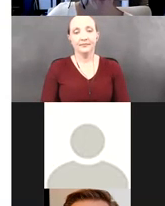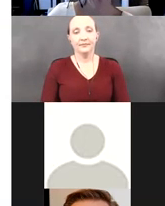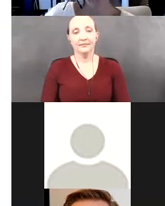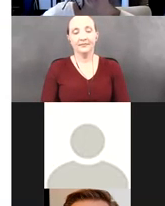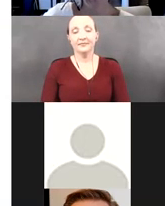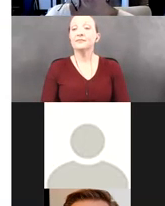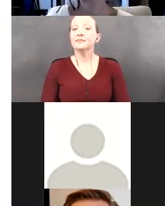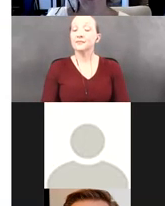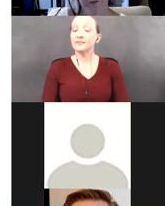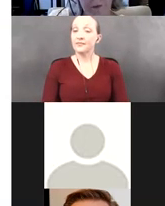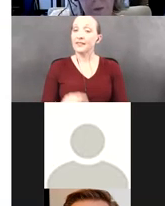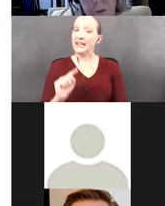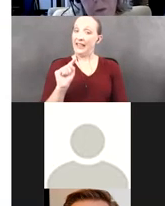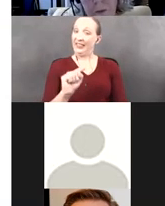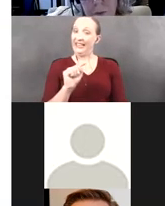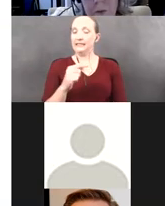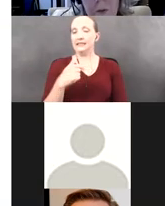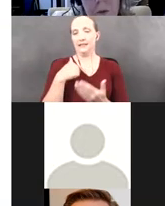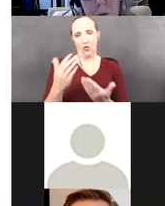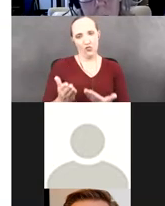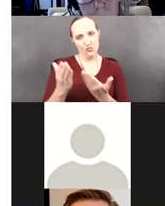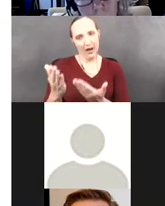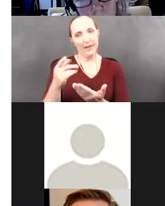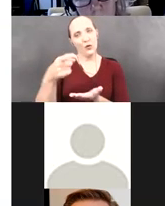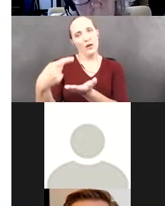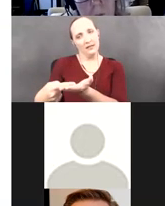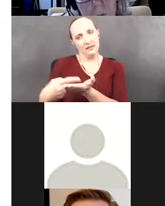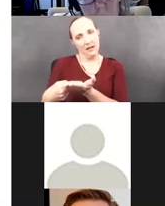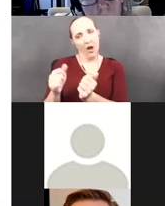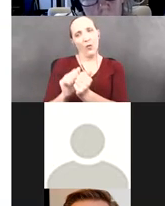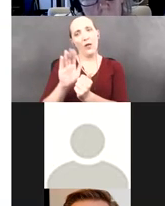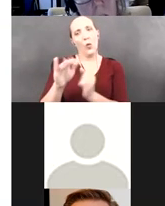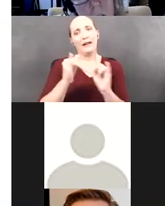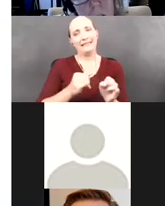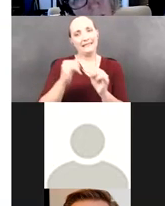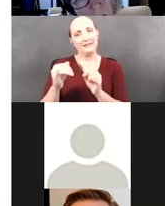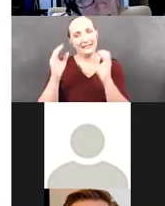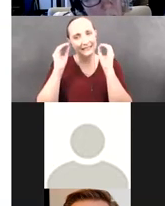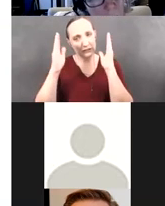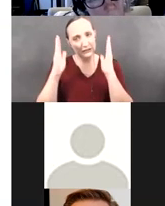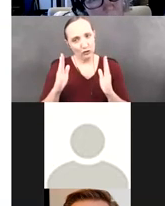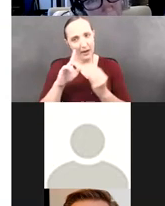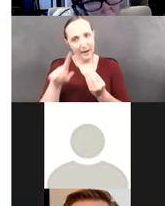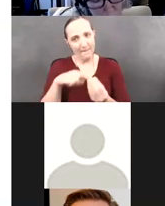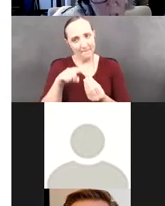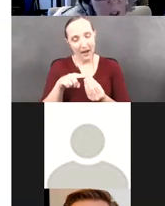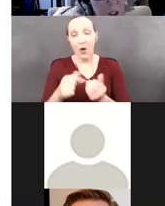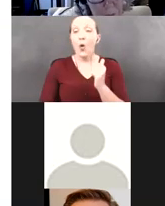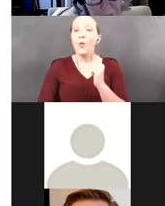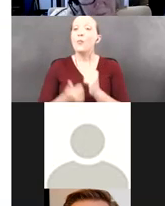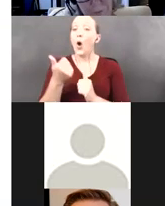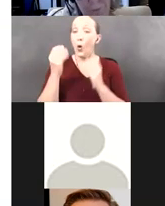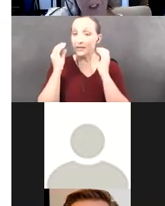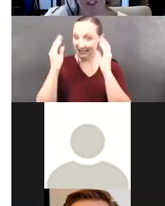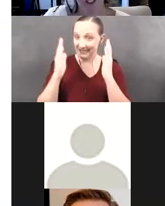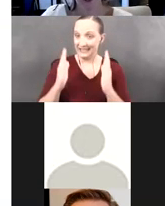This would be something that I would Esto es recommend you algo que yo talk to your child's recomendaría que teacher hable con el about. maestro de su Most teachers are going to expect